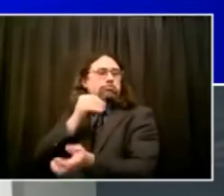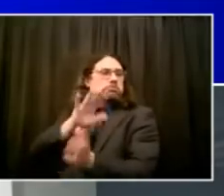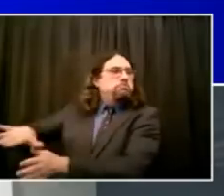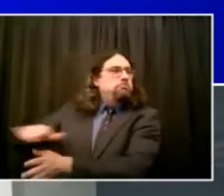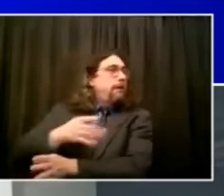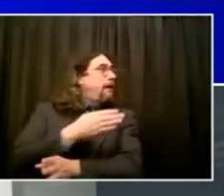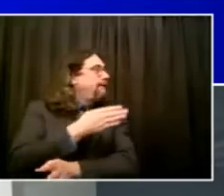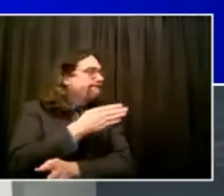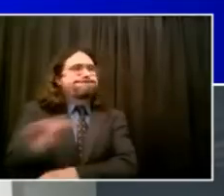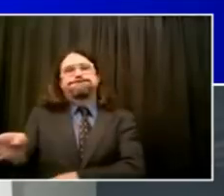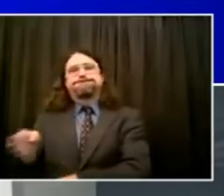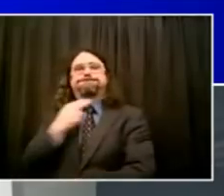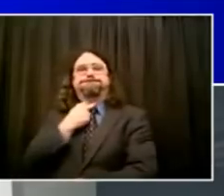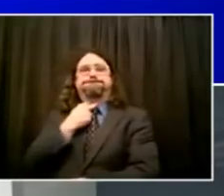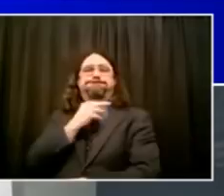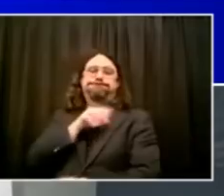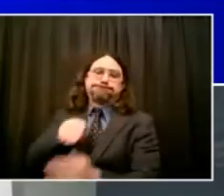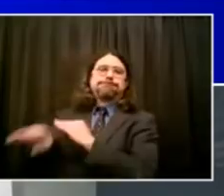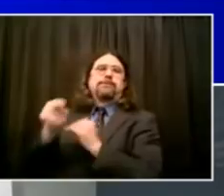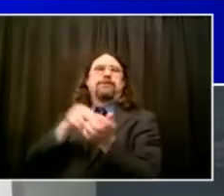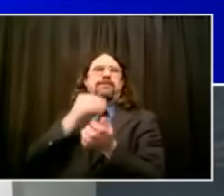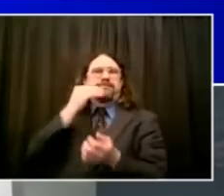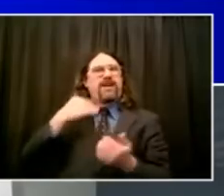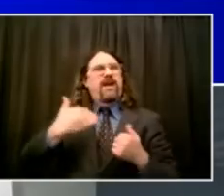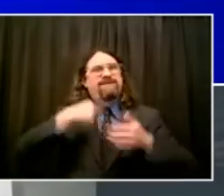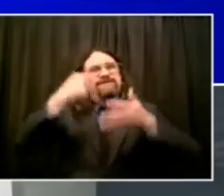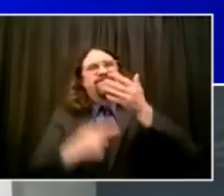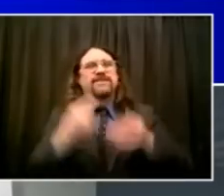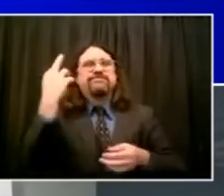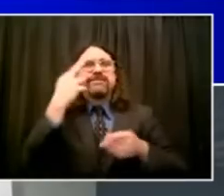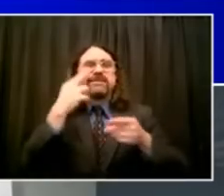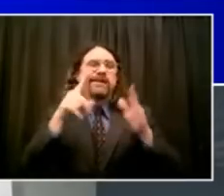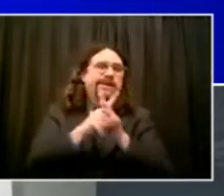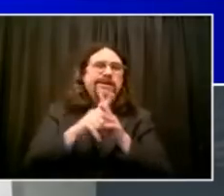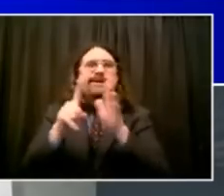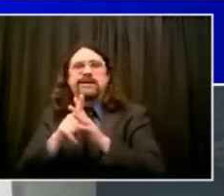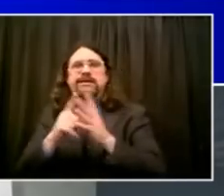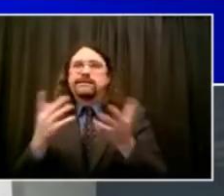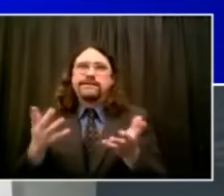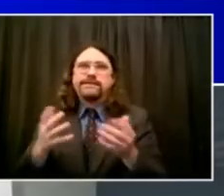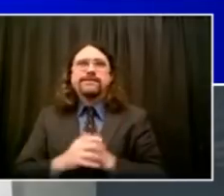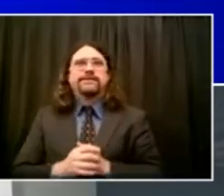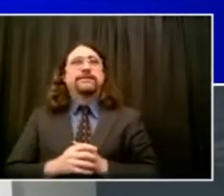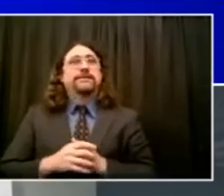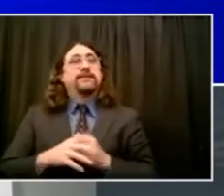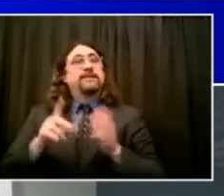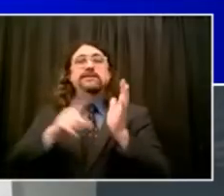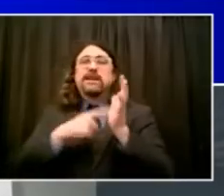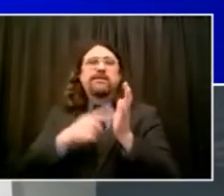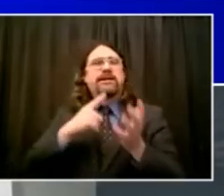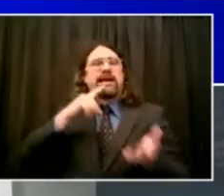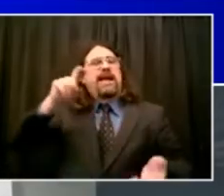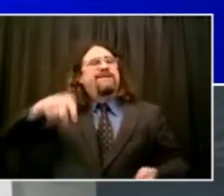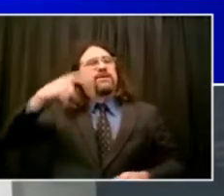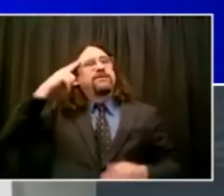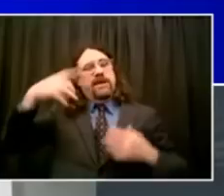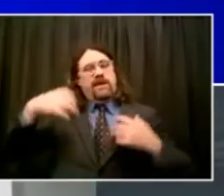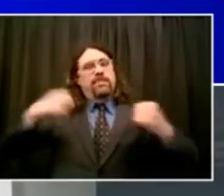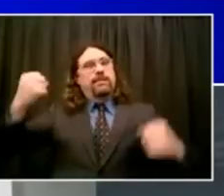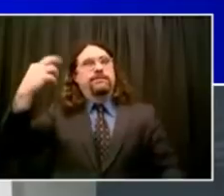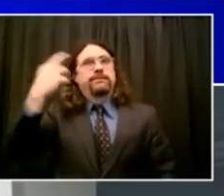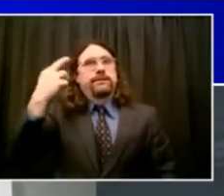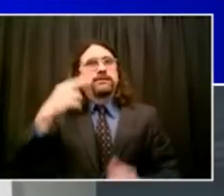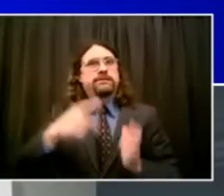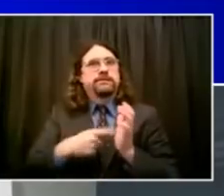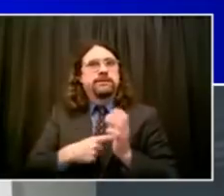literally for healthcare, for that senior and for everyone. Having folks at home is in many ways not